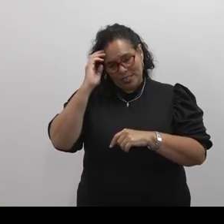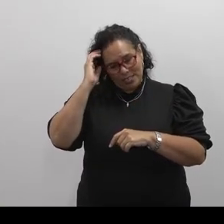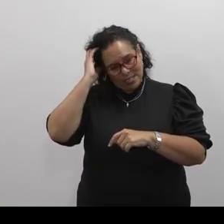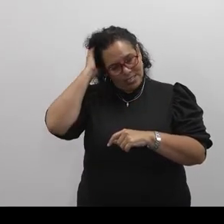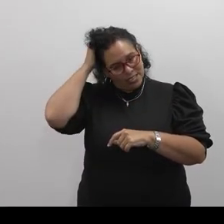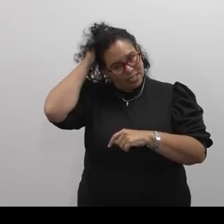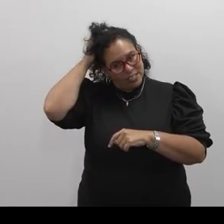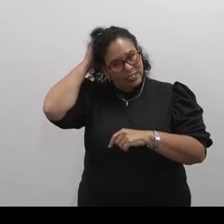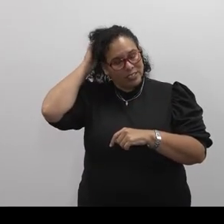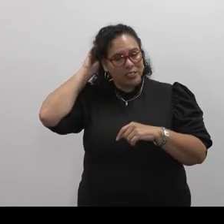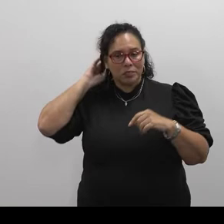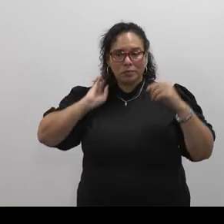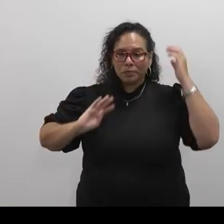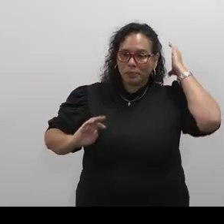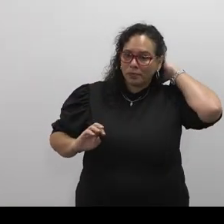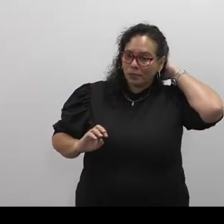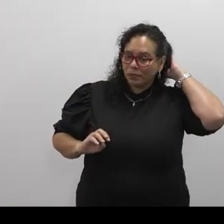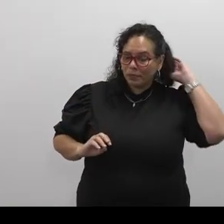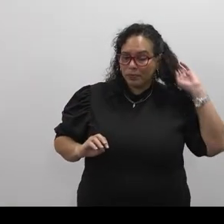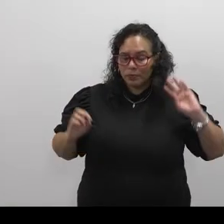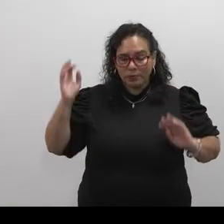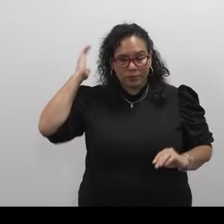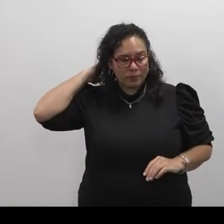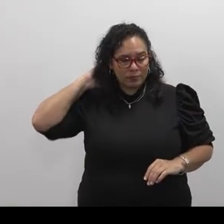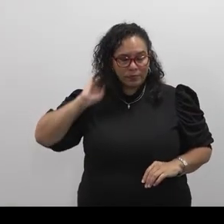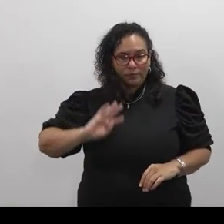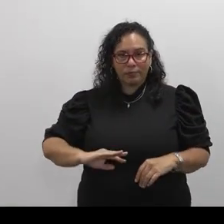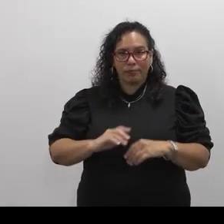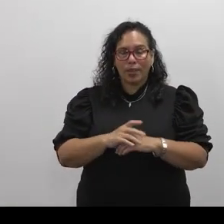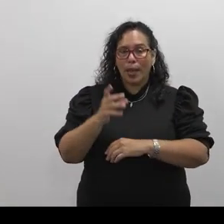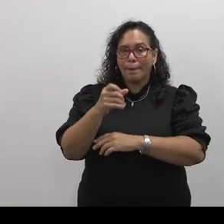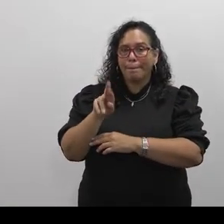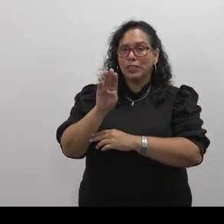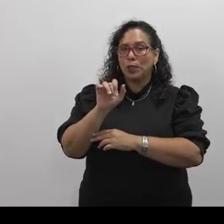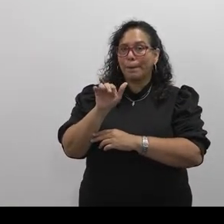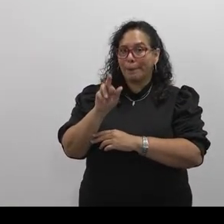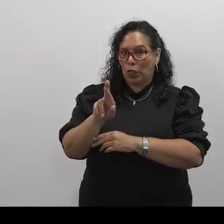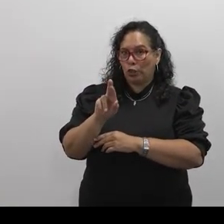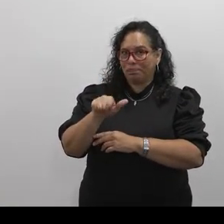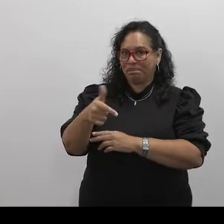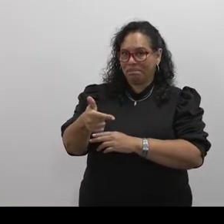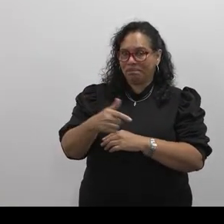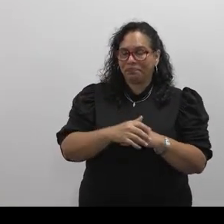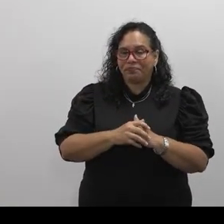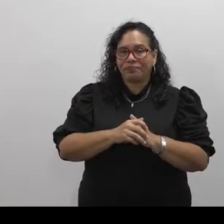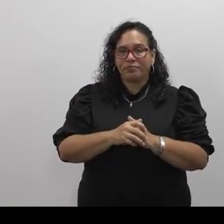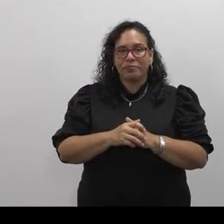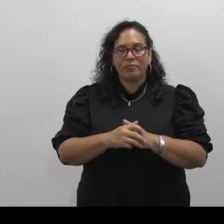Yeah. Were you going to add, Mr. Miller? So, first off, I just appreciate how,